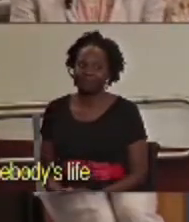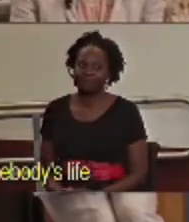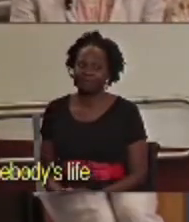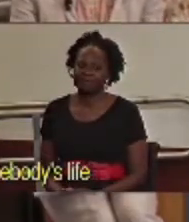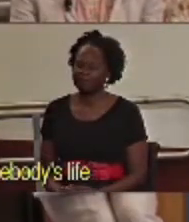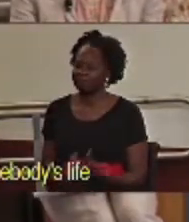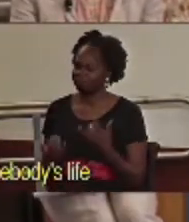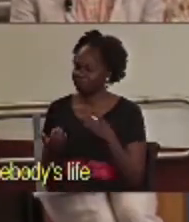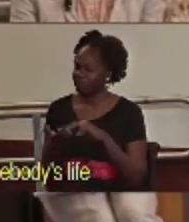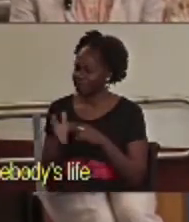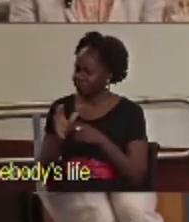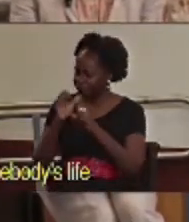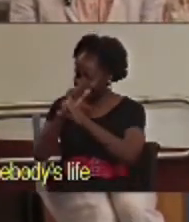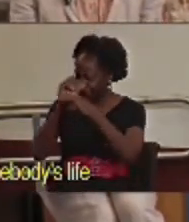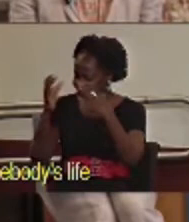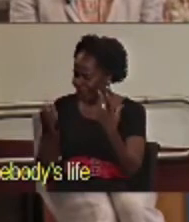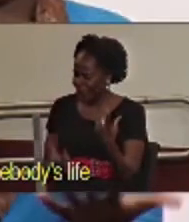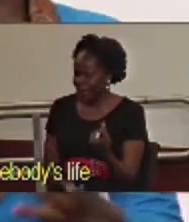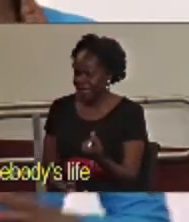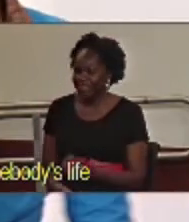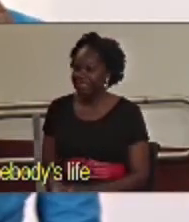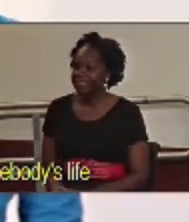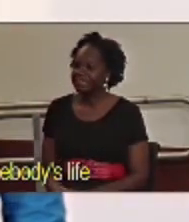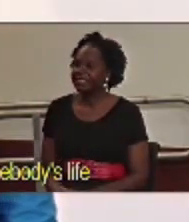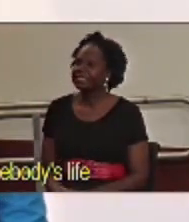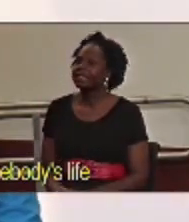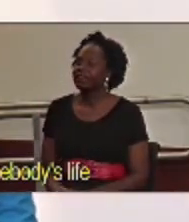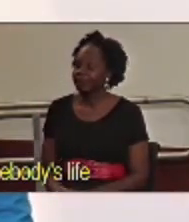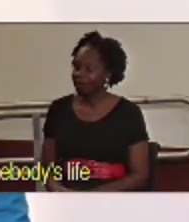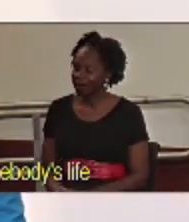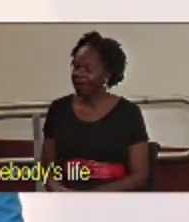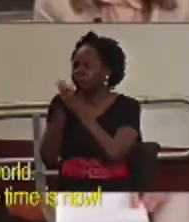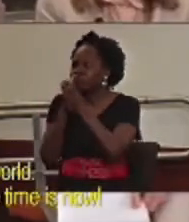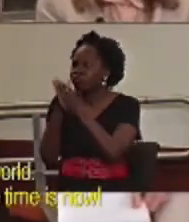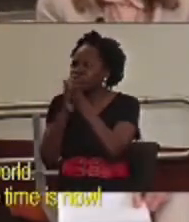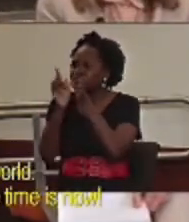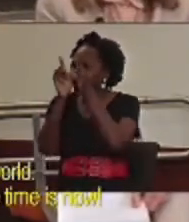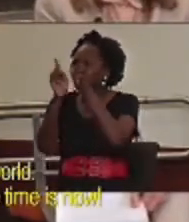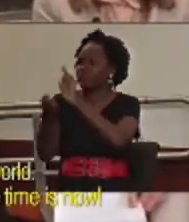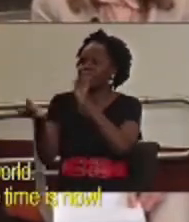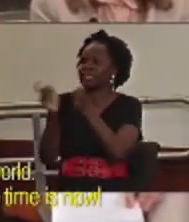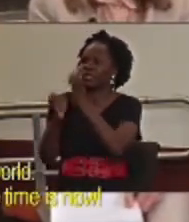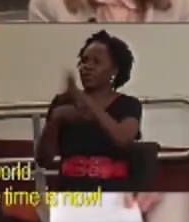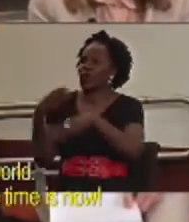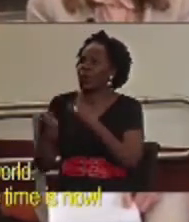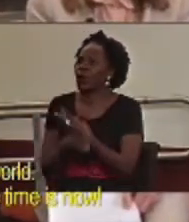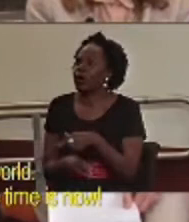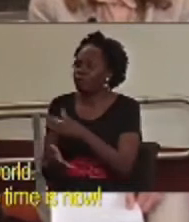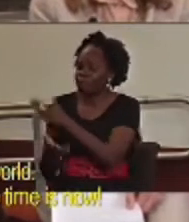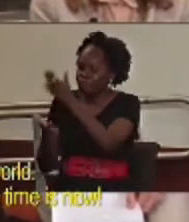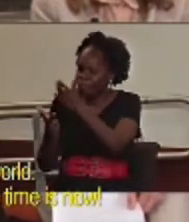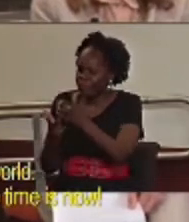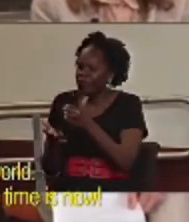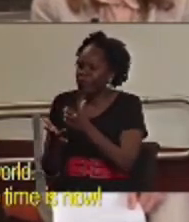this mean? It means that I have changed someone's life through something simple. You have the